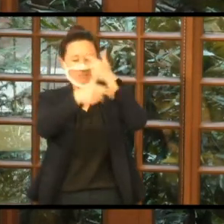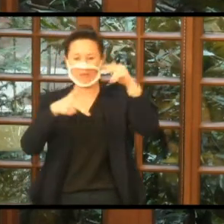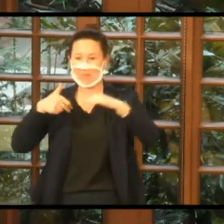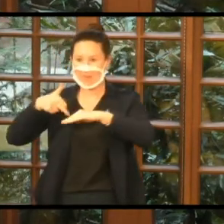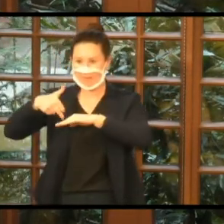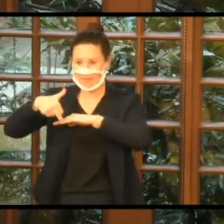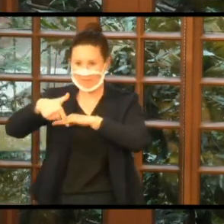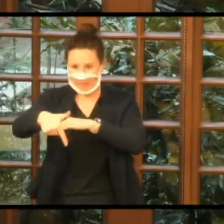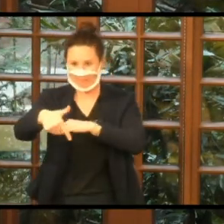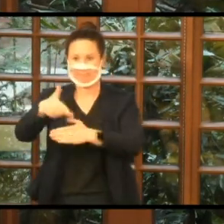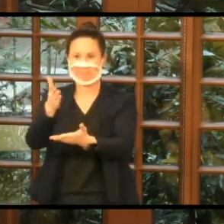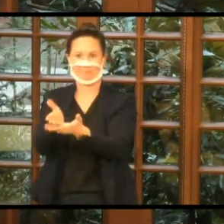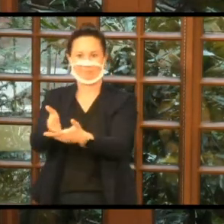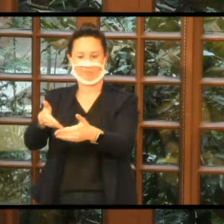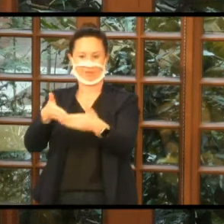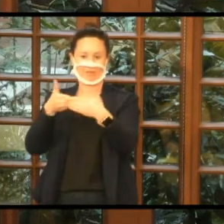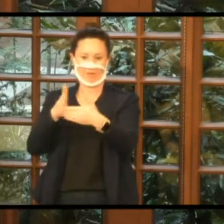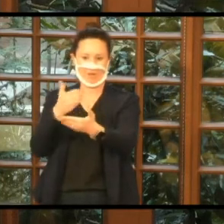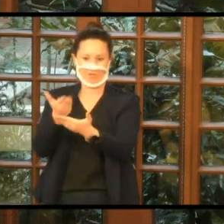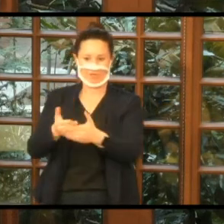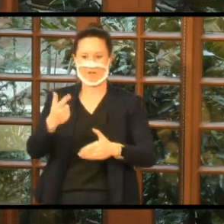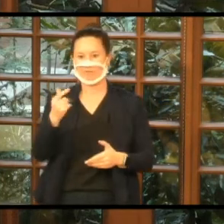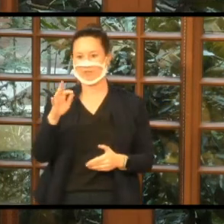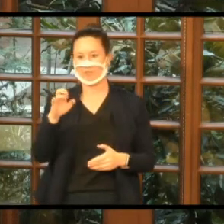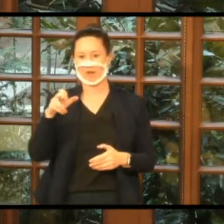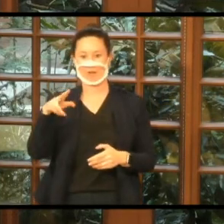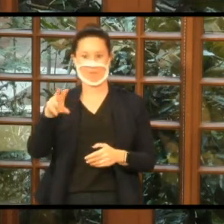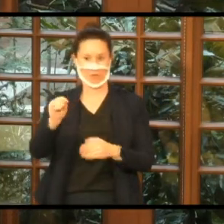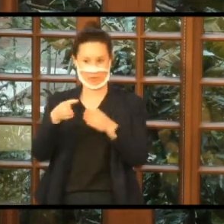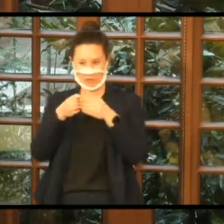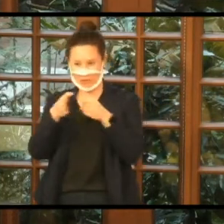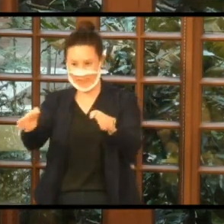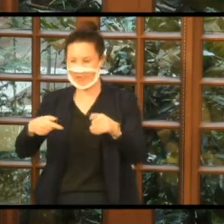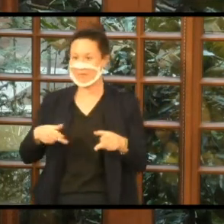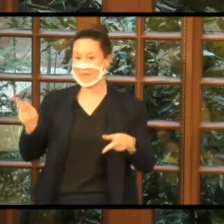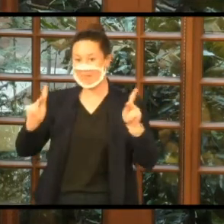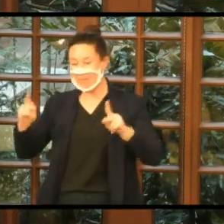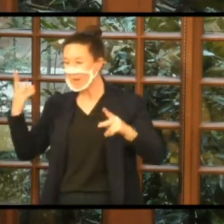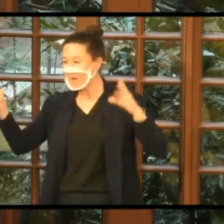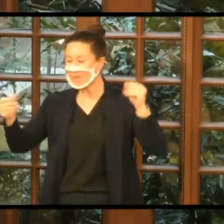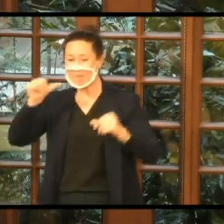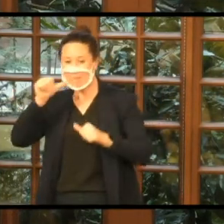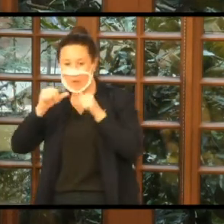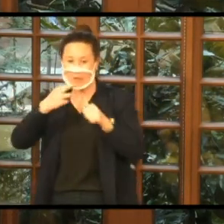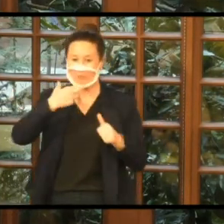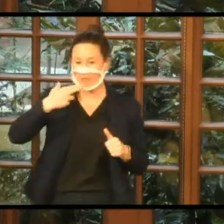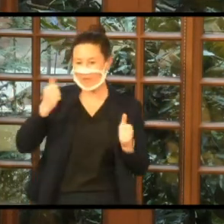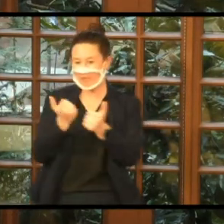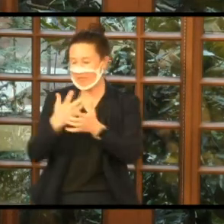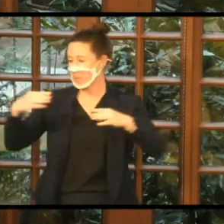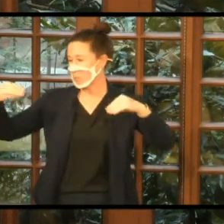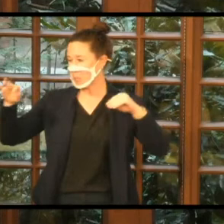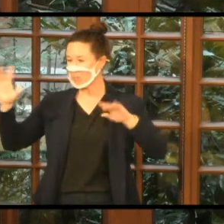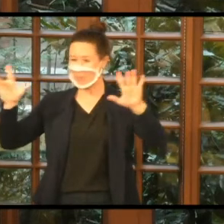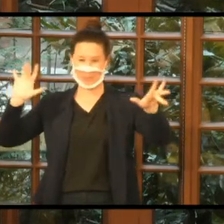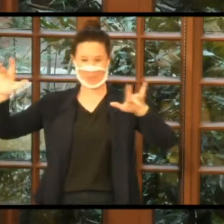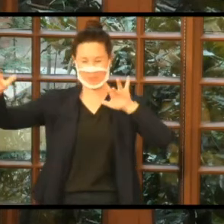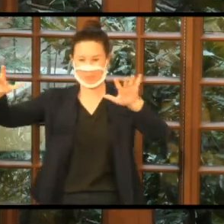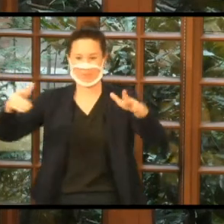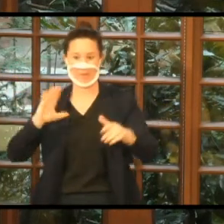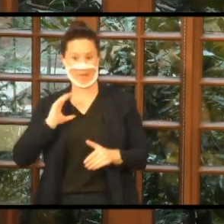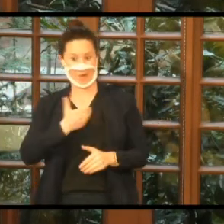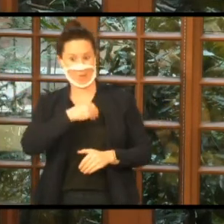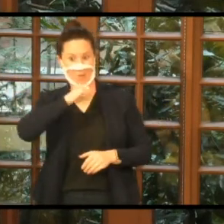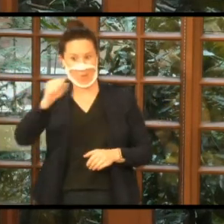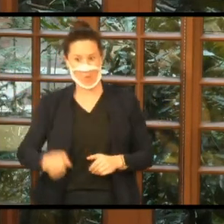on Geronimo Street. 30-somethings flitted in and out of storefronts and bars, twinkling restaurants, all new additions. Our warehouse had been